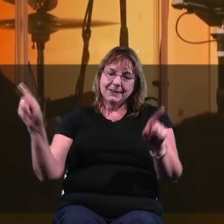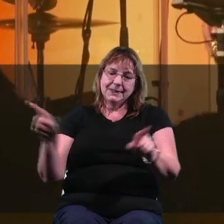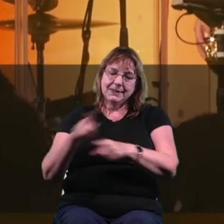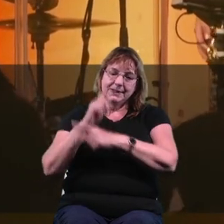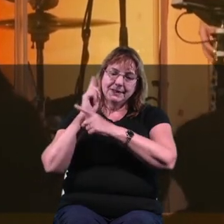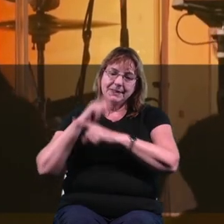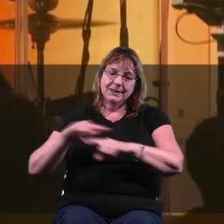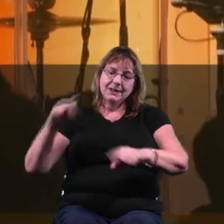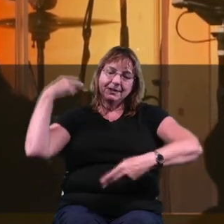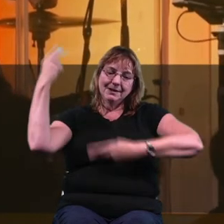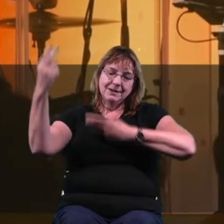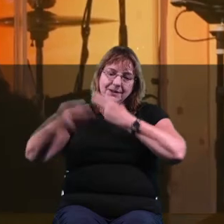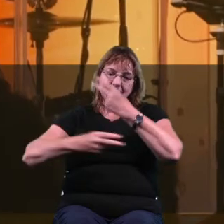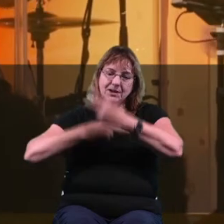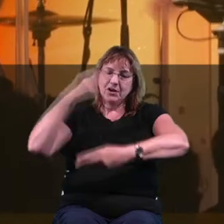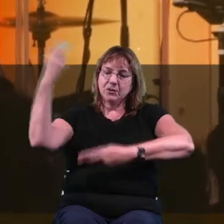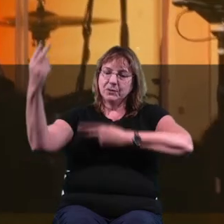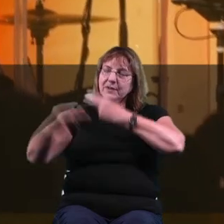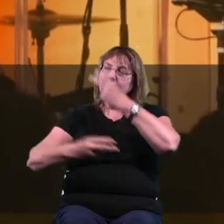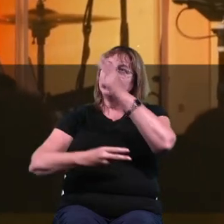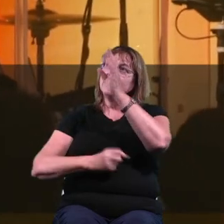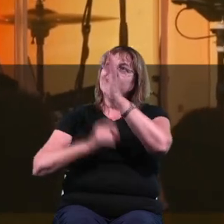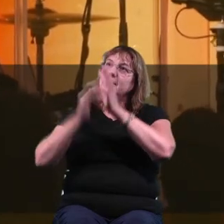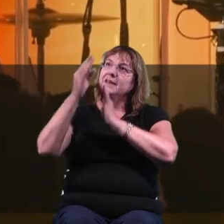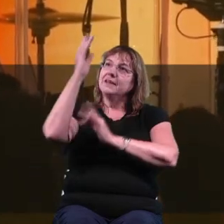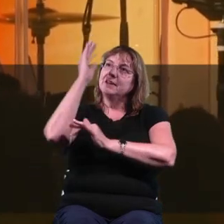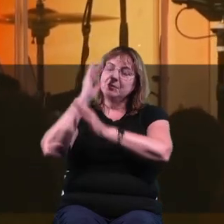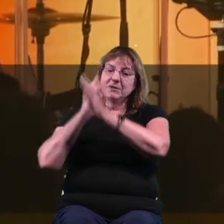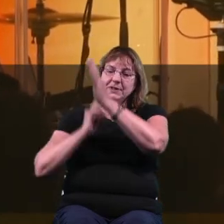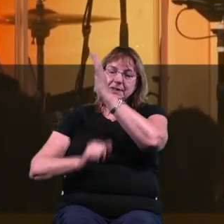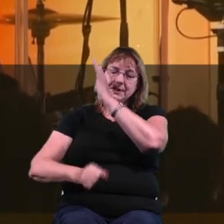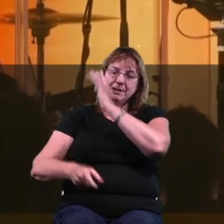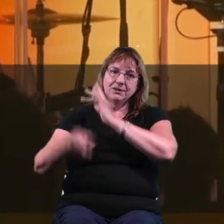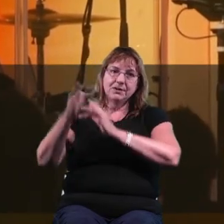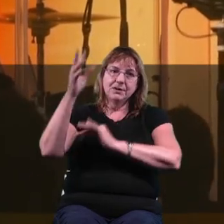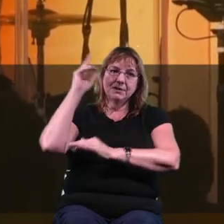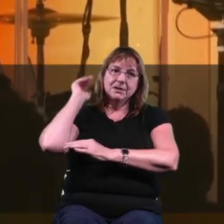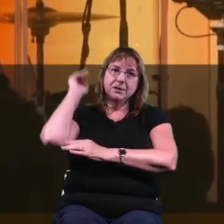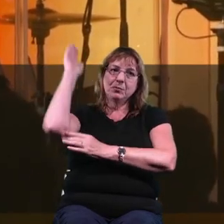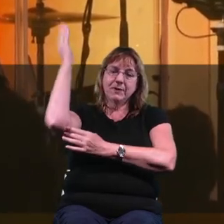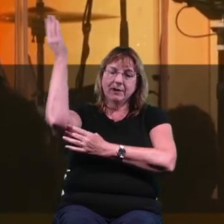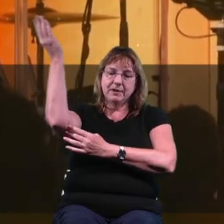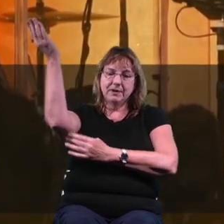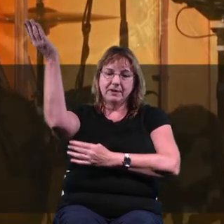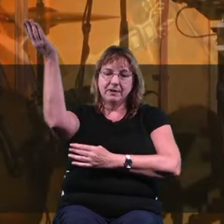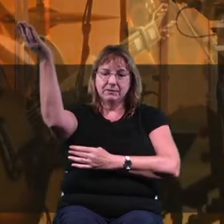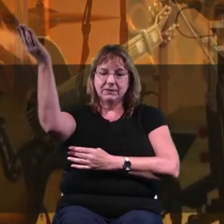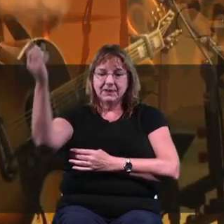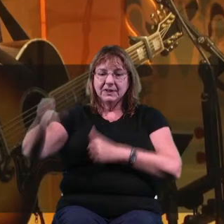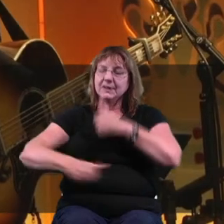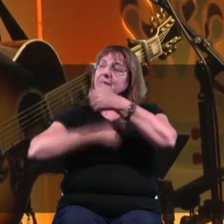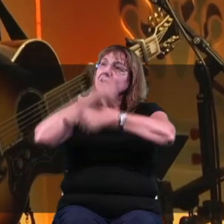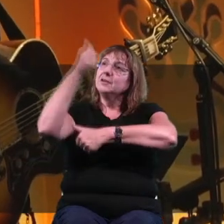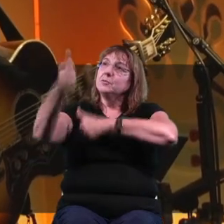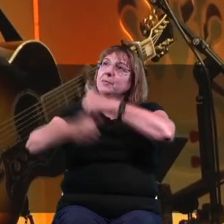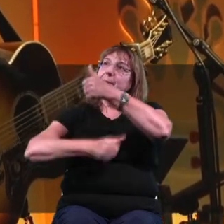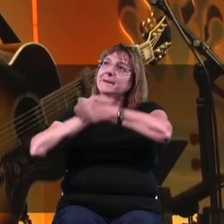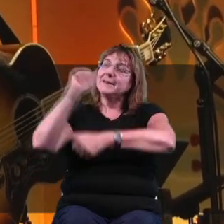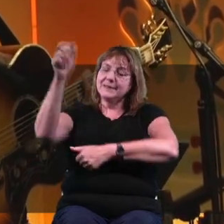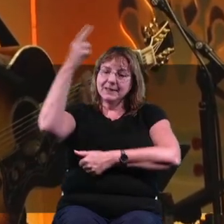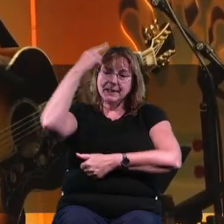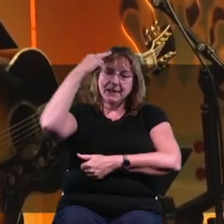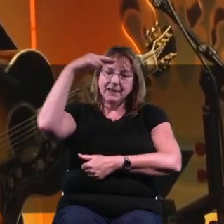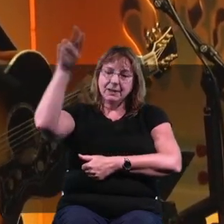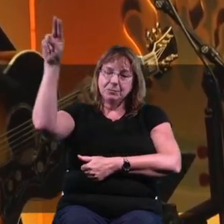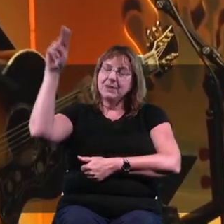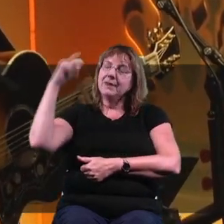melodious song sung by flaming tongues above. Praise